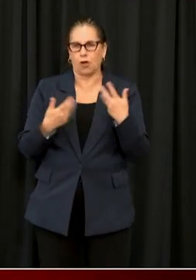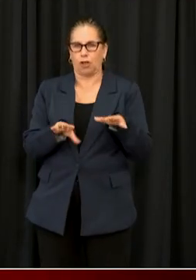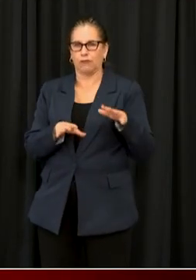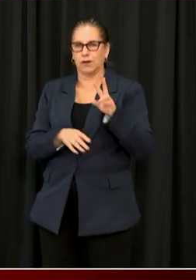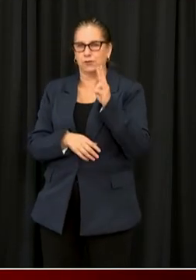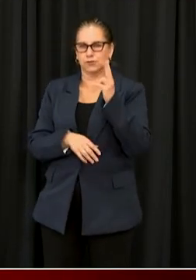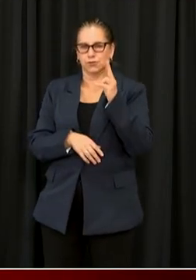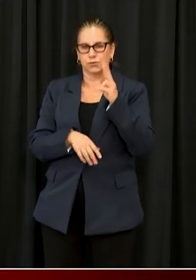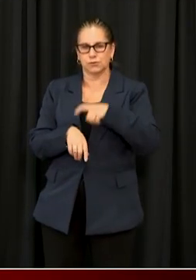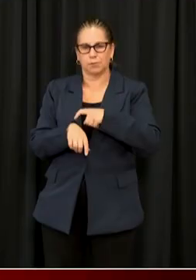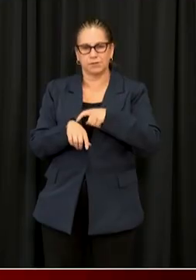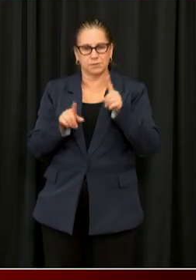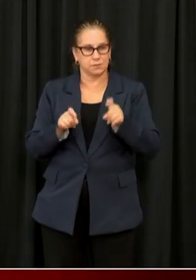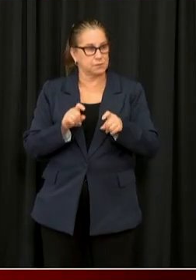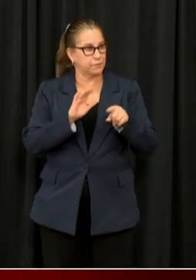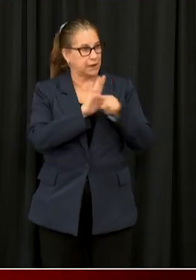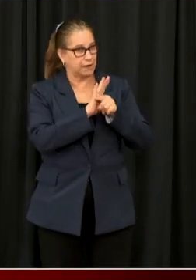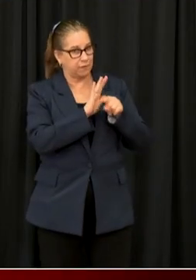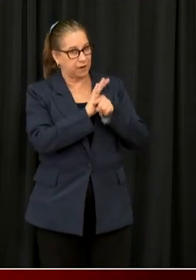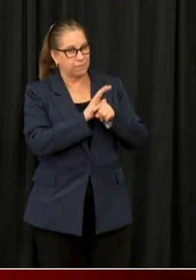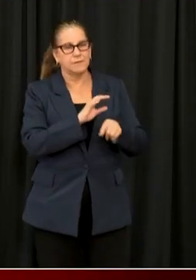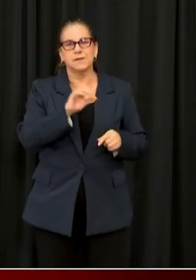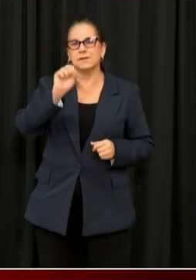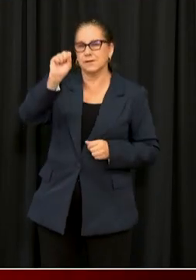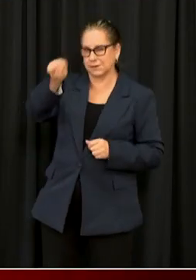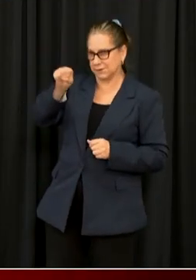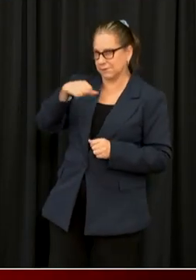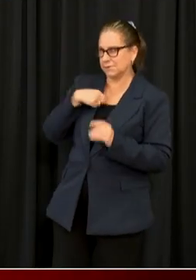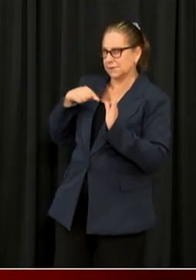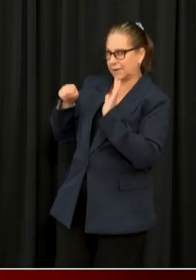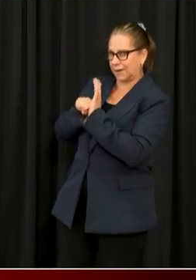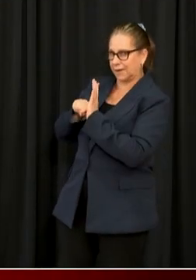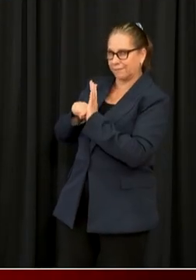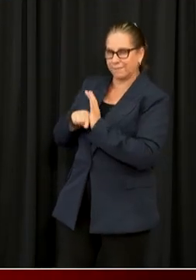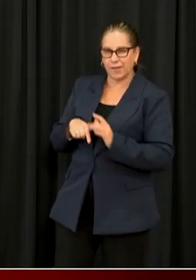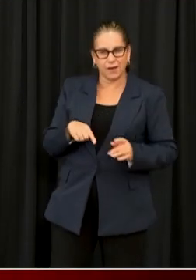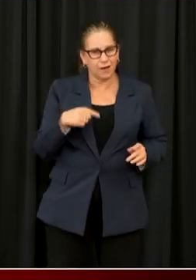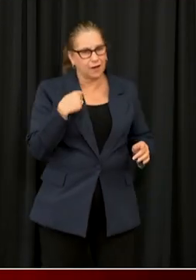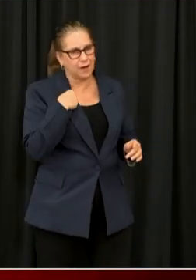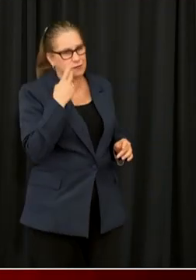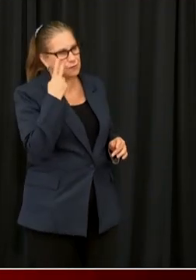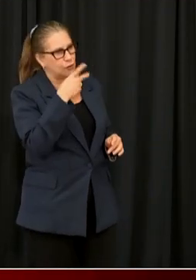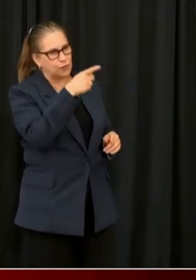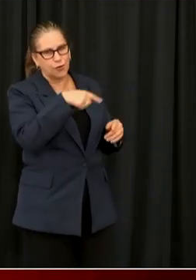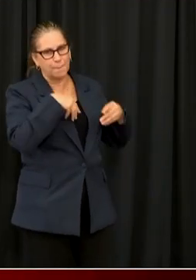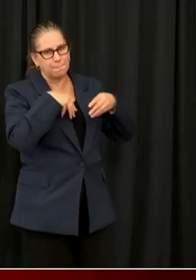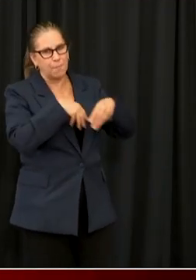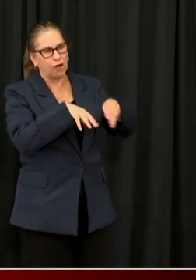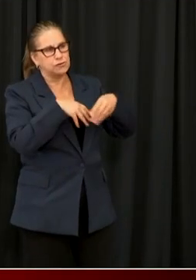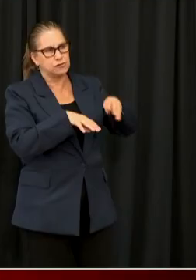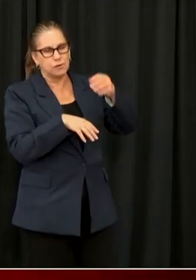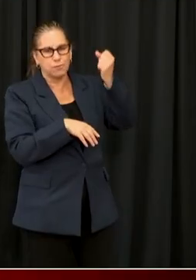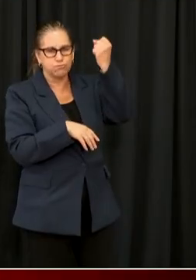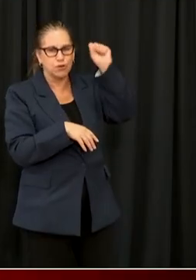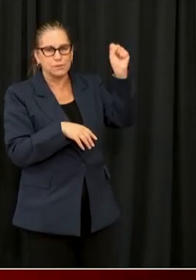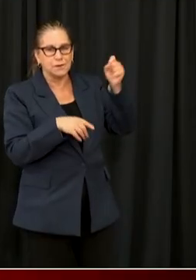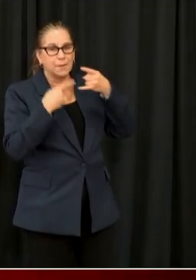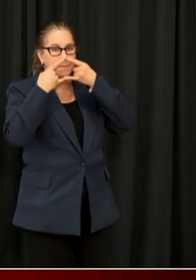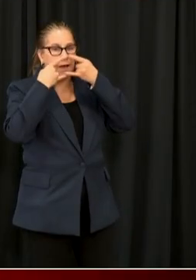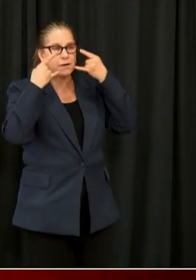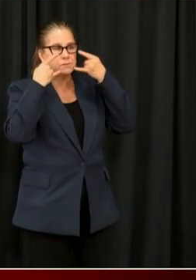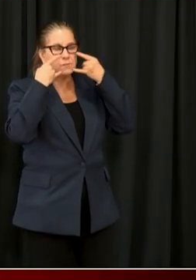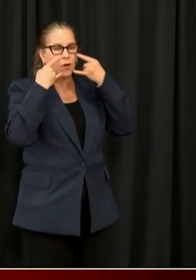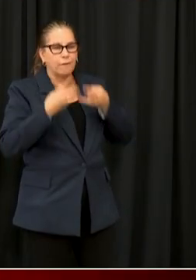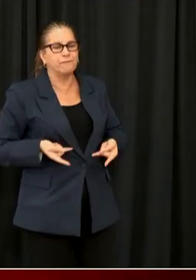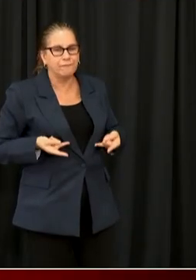you were seen at one of these protests downtown, standing in a large crowd of people where you had taken off your mask, and there was some criticism over